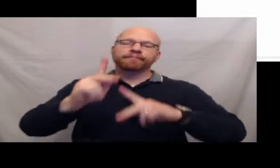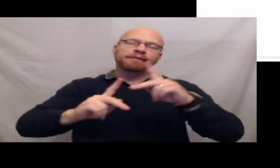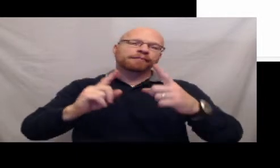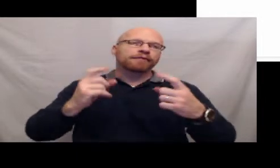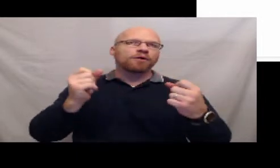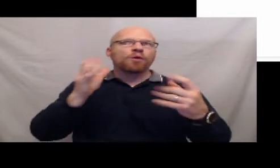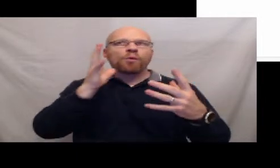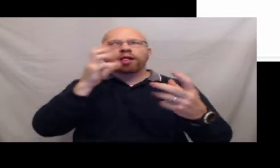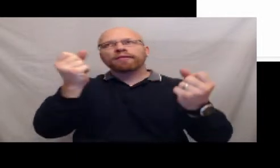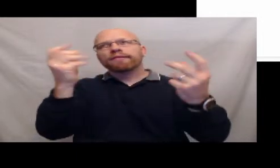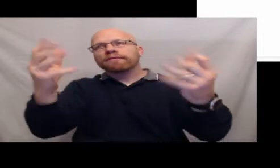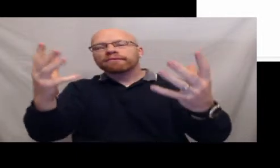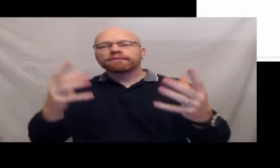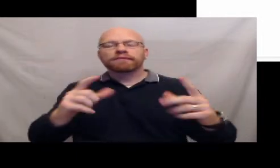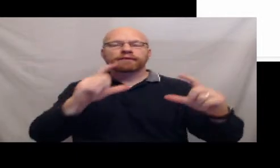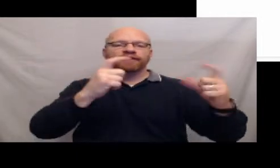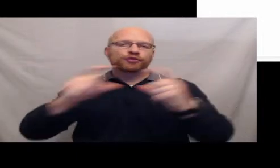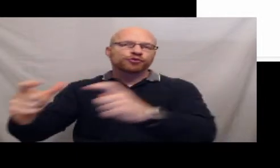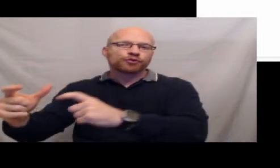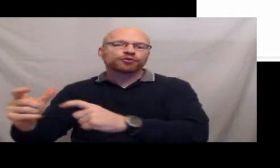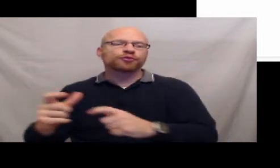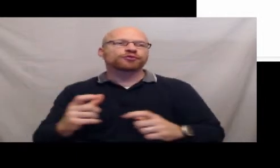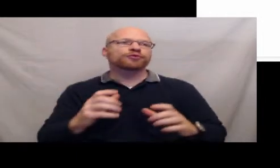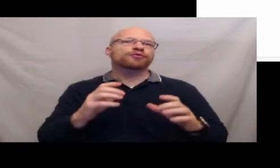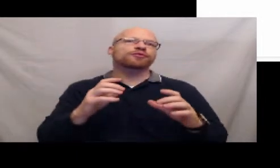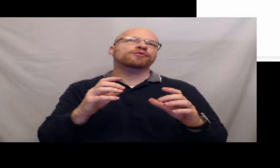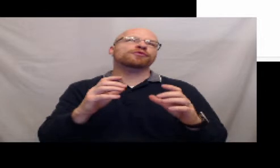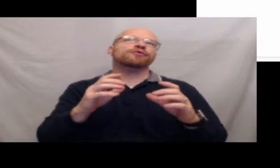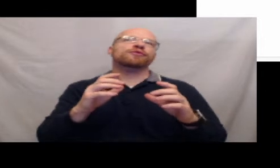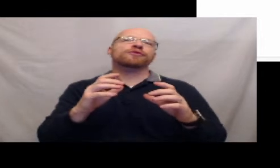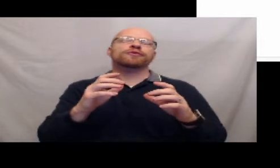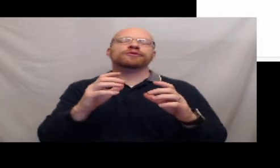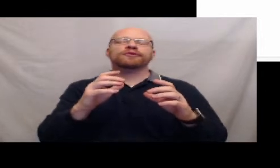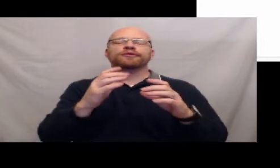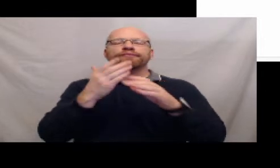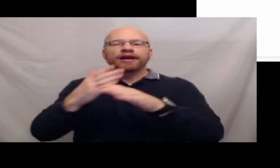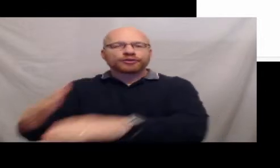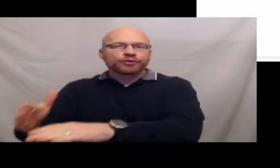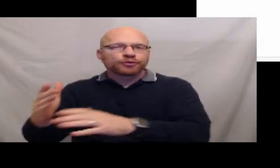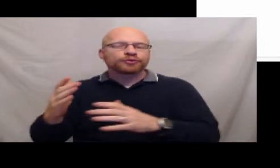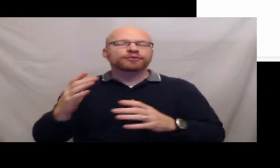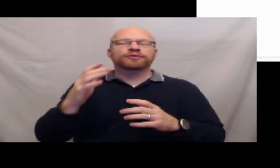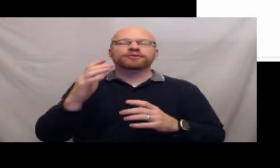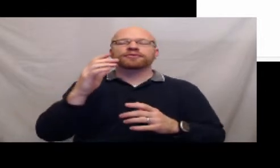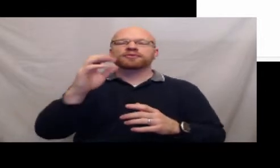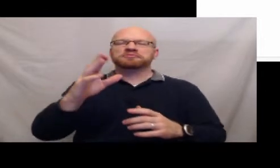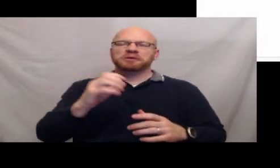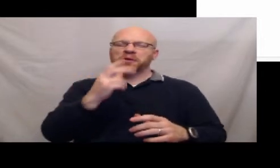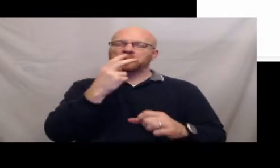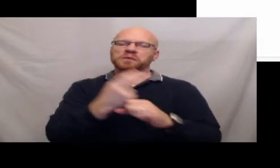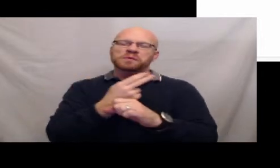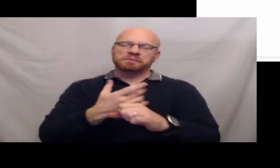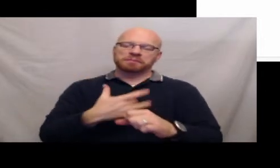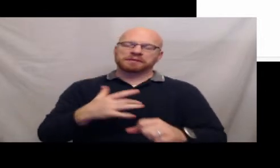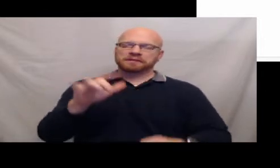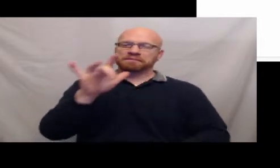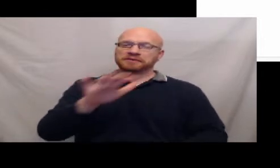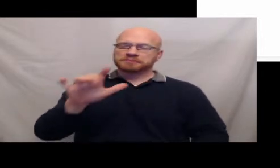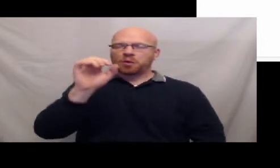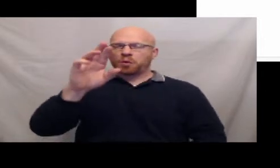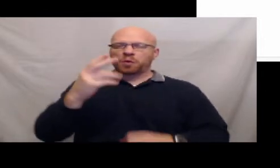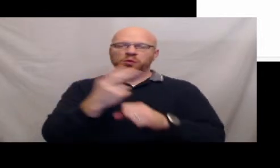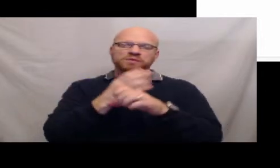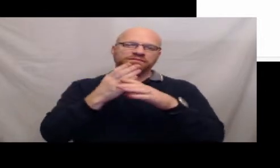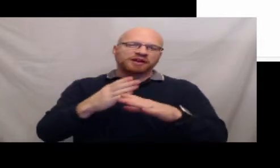Factoring, some people may sign it with the parentheses symbols or the division sign. I